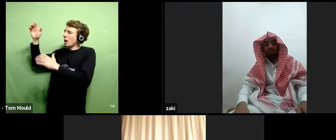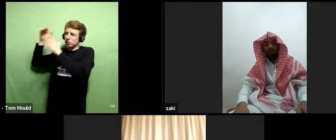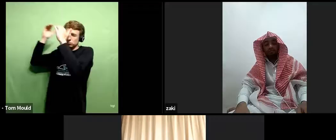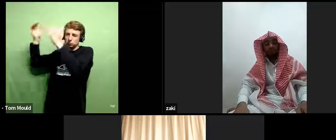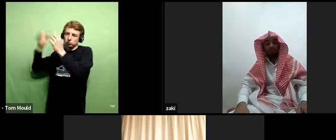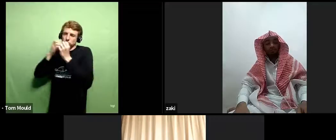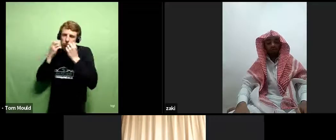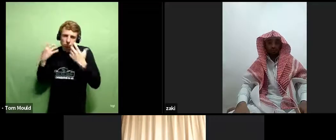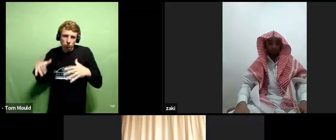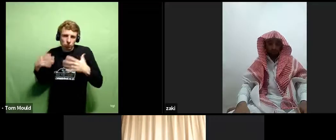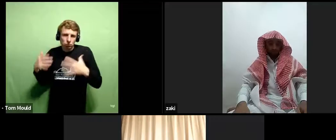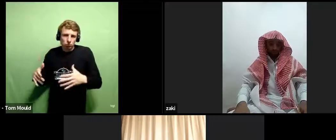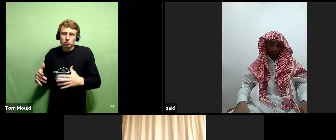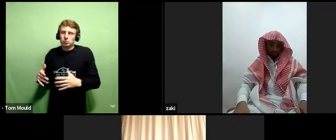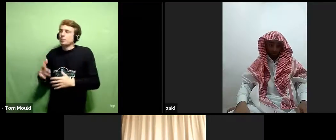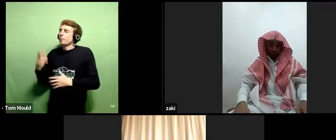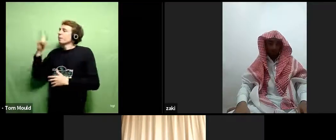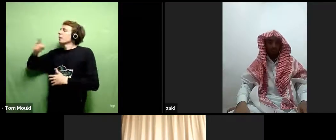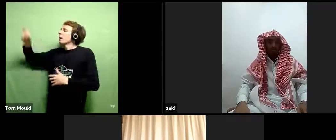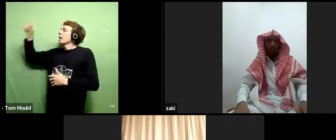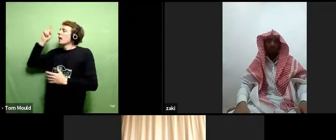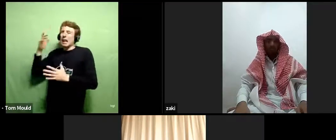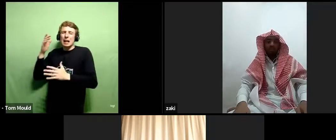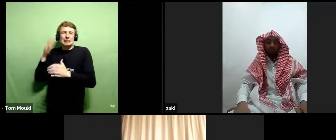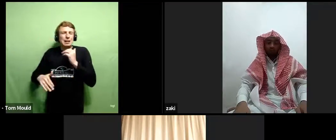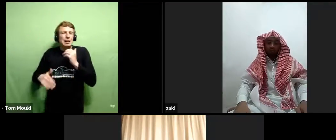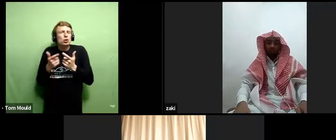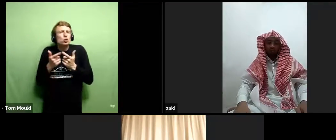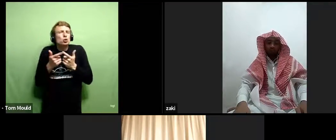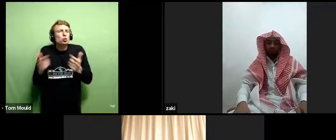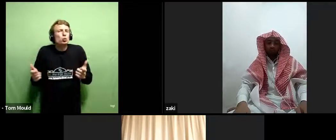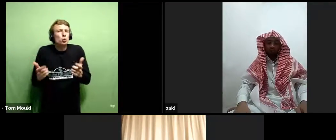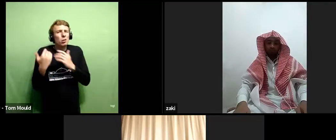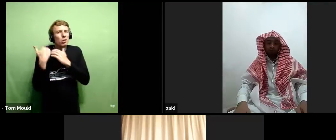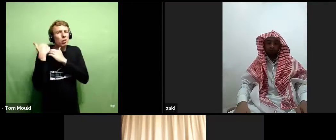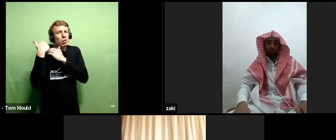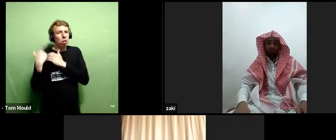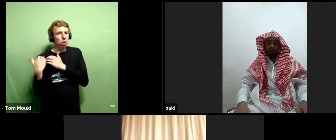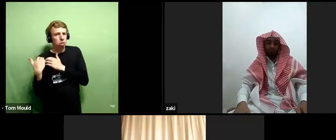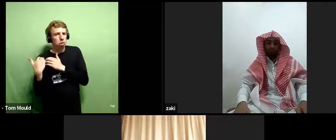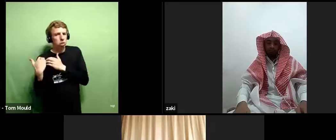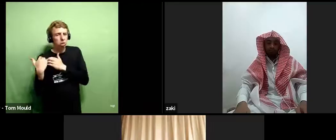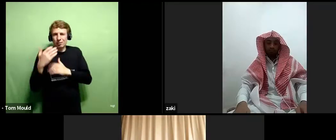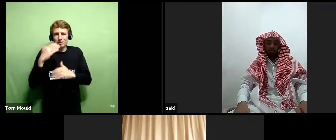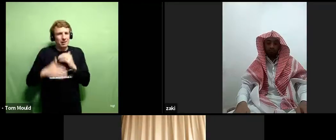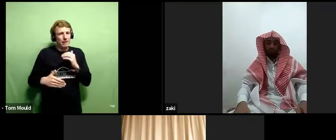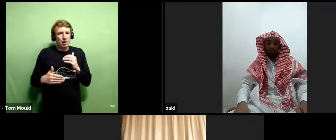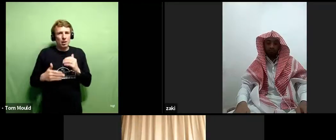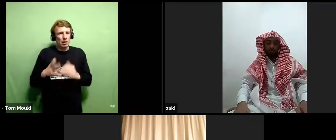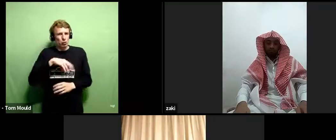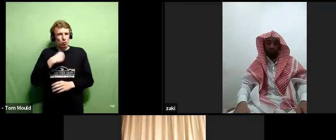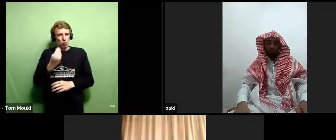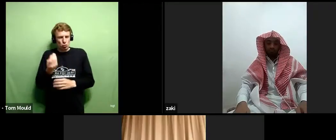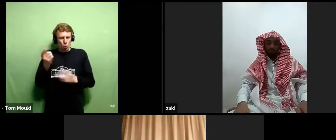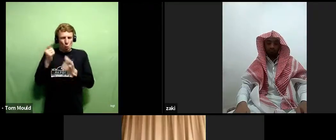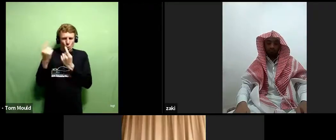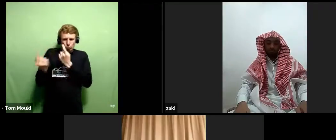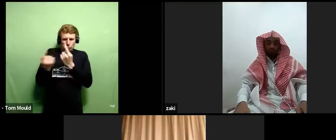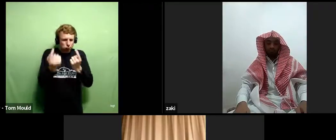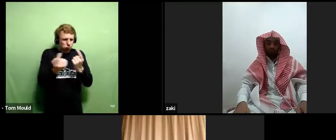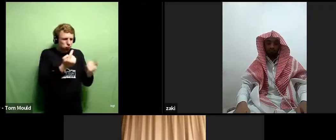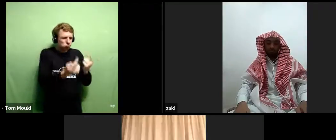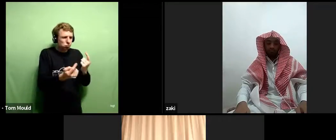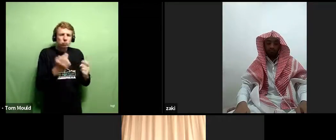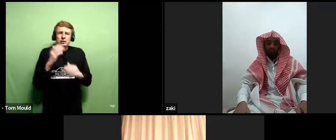than it can bear. So this individual who is in one of his wife's